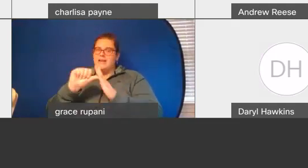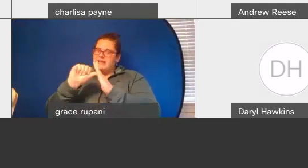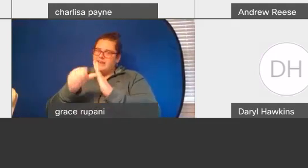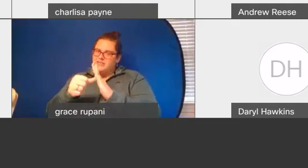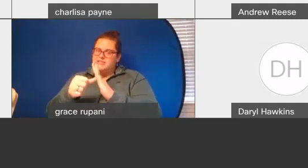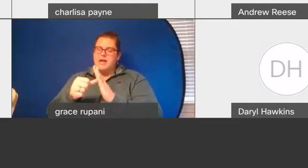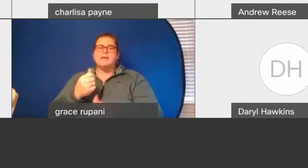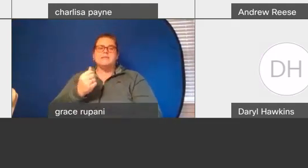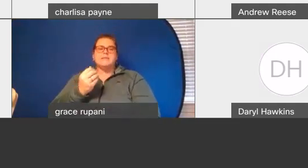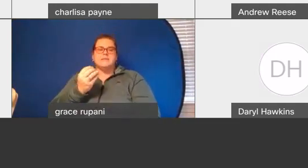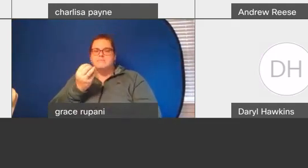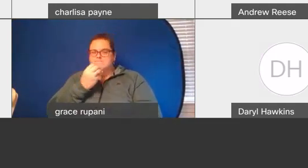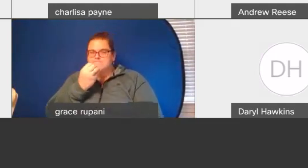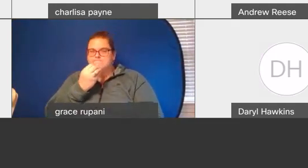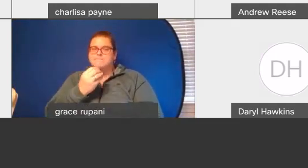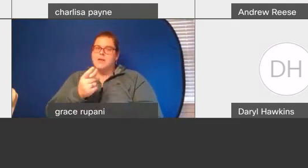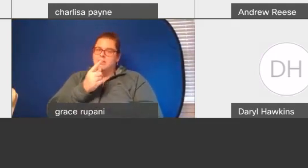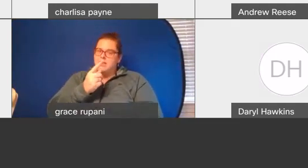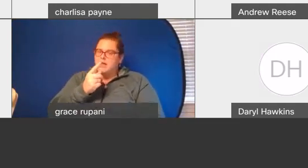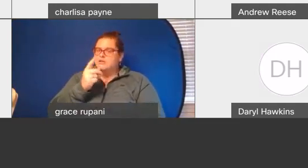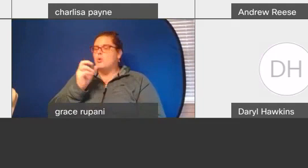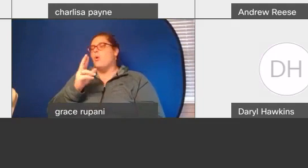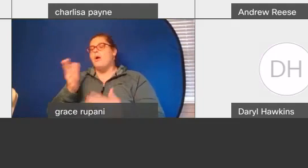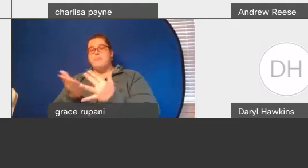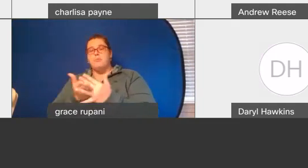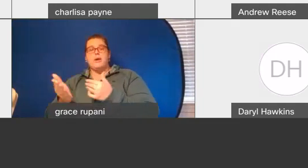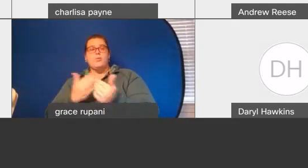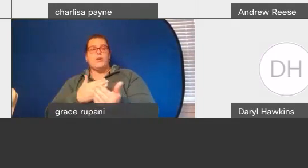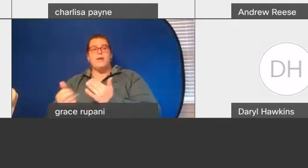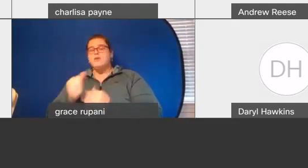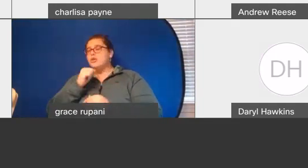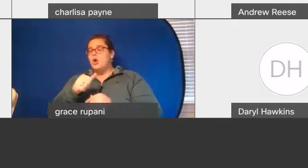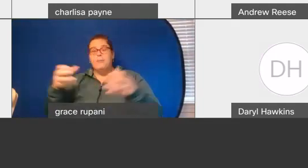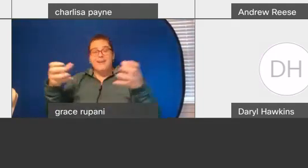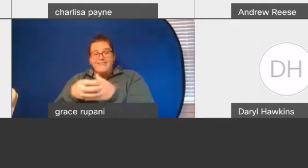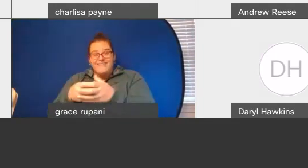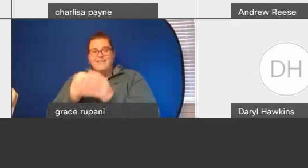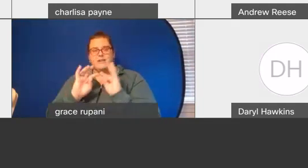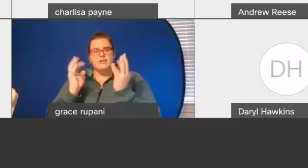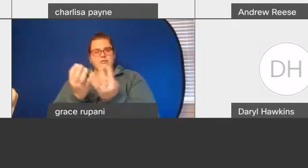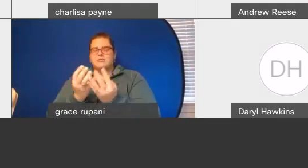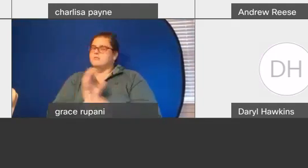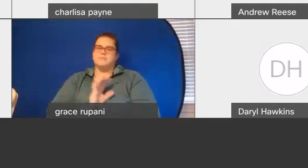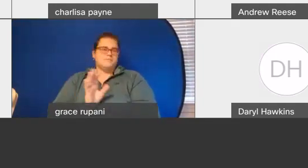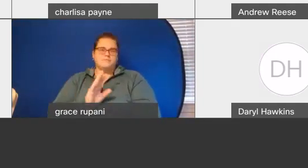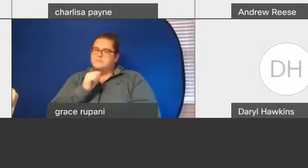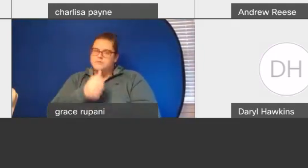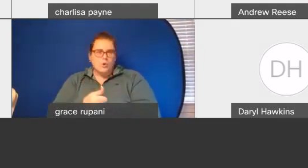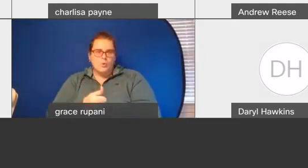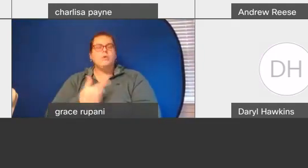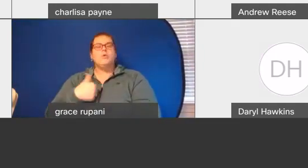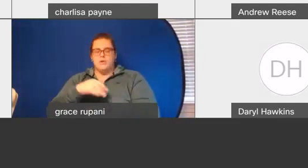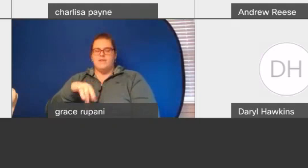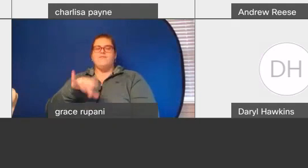not be around other people or staggering that, because that's one of the things that we have found if addressing the